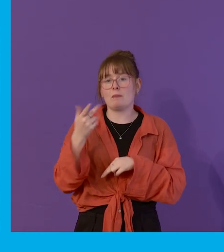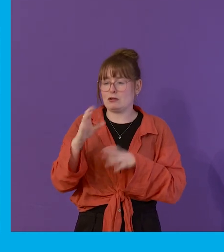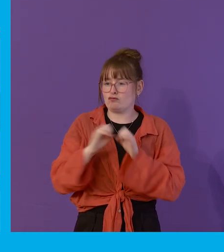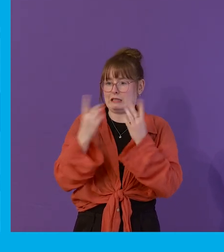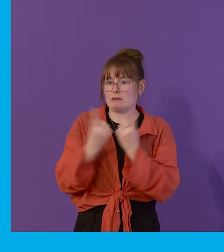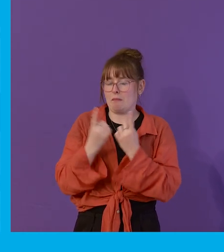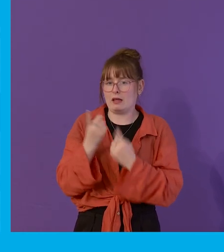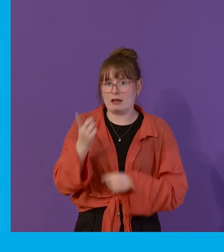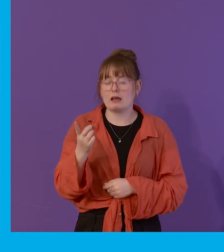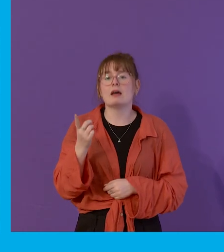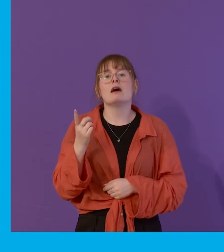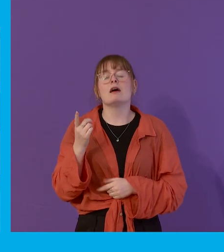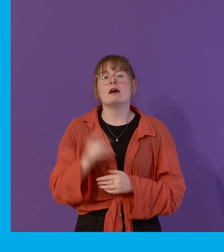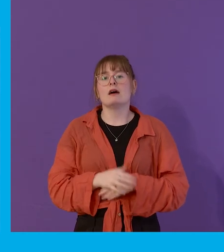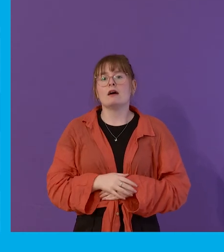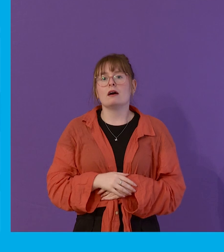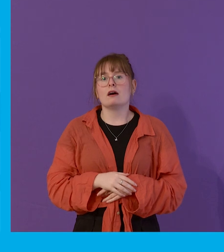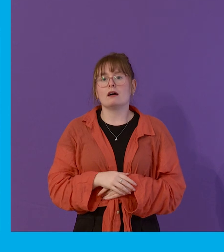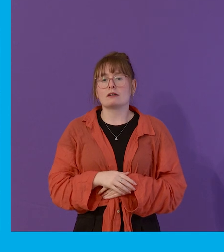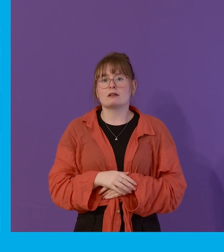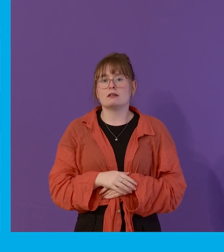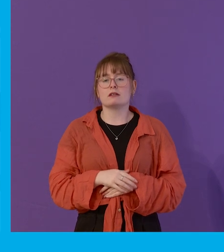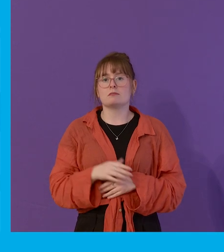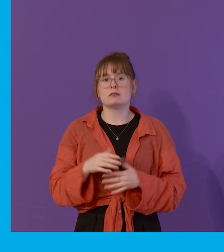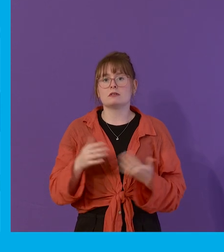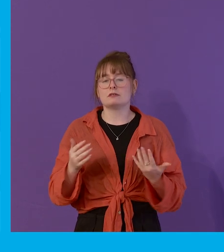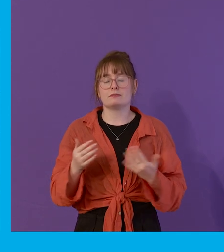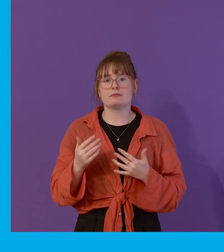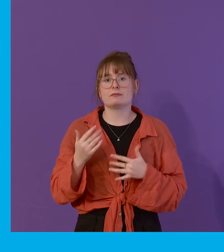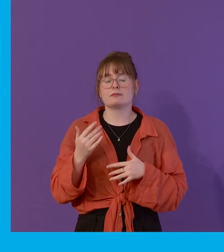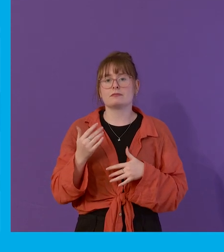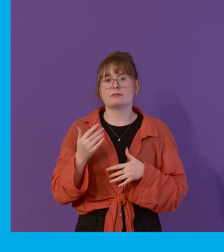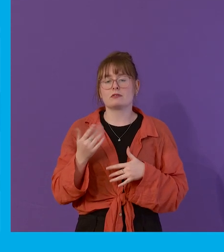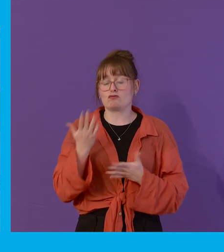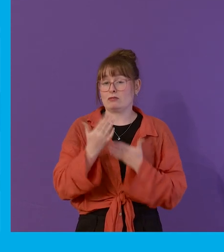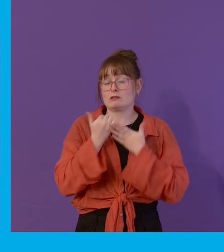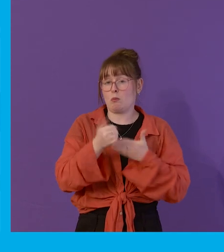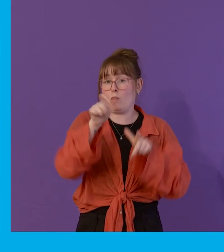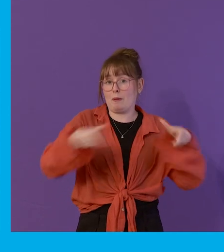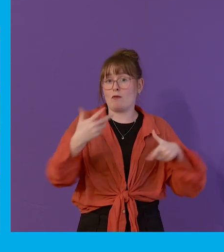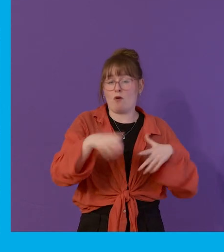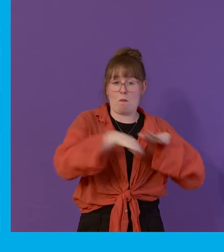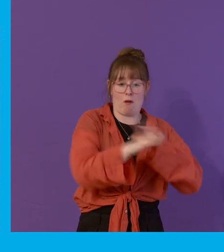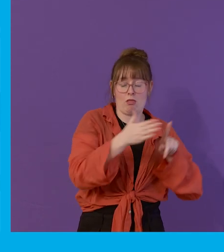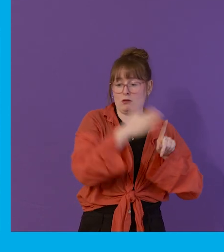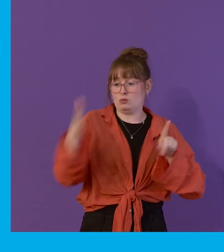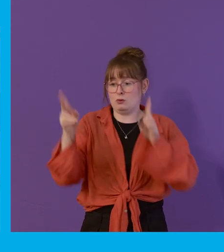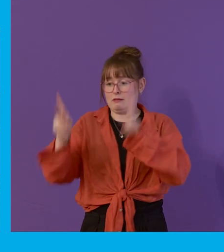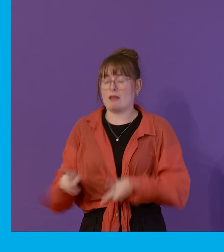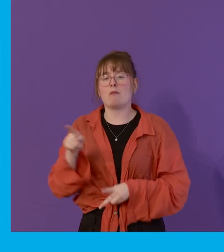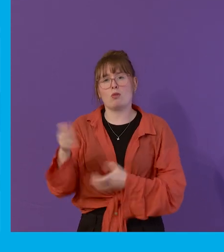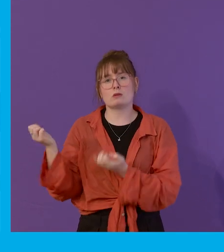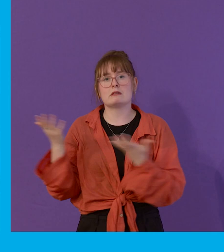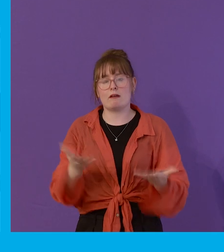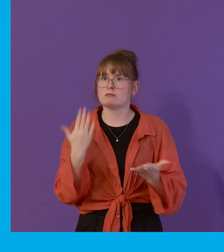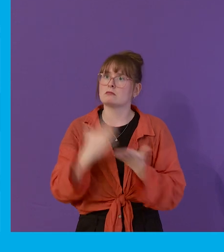Services. And that, really is very much from the cradle to the grave. But I mean, it's obviously, when we're talking about the services, it's the